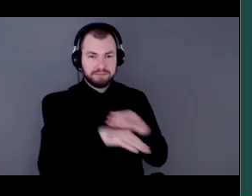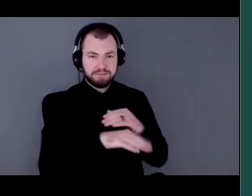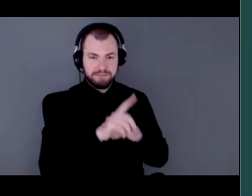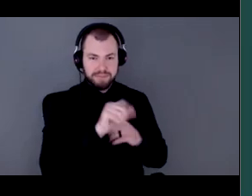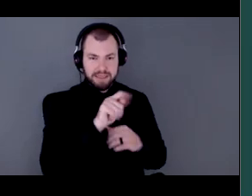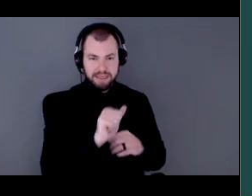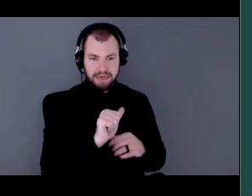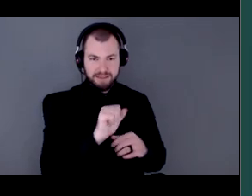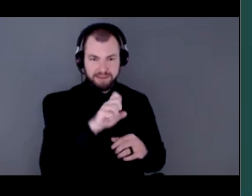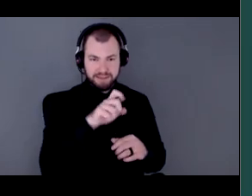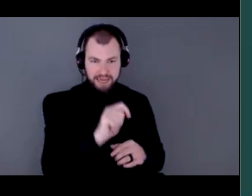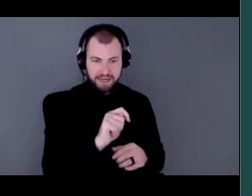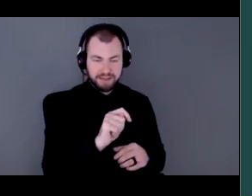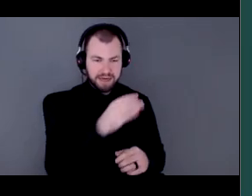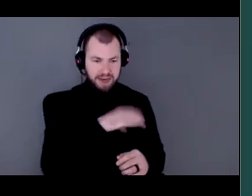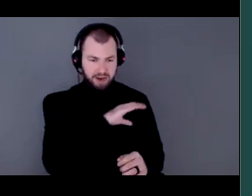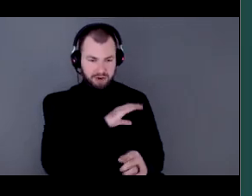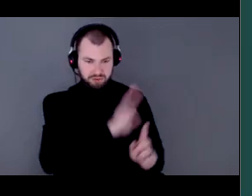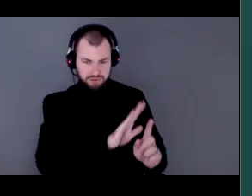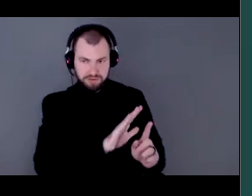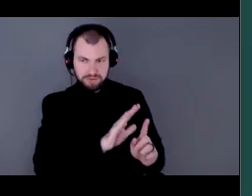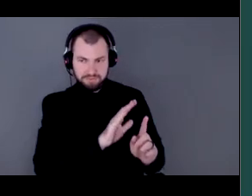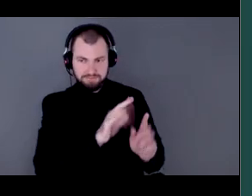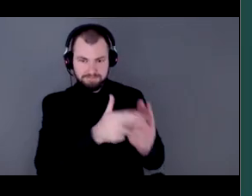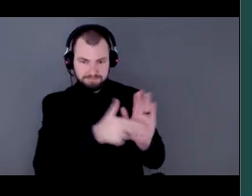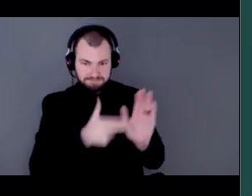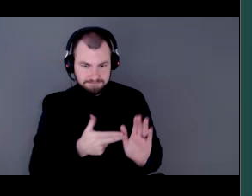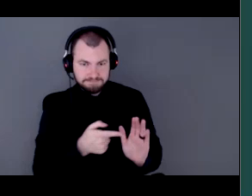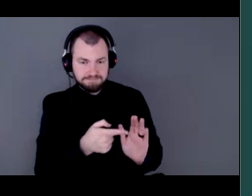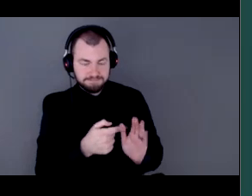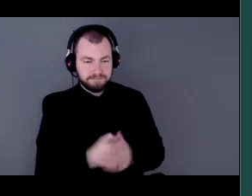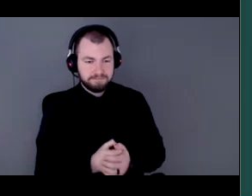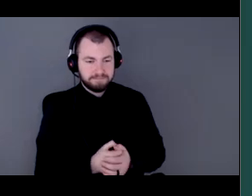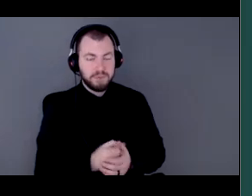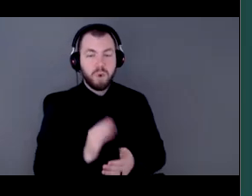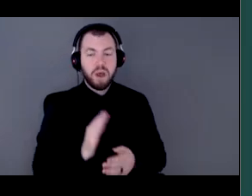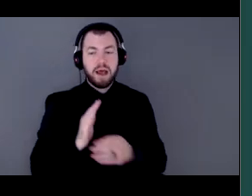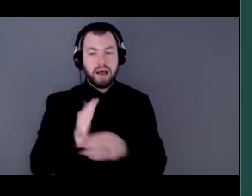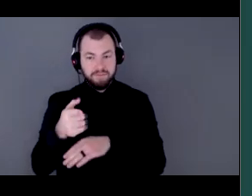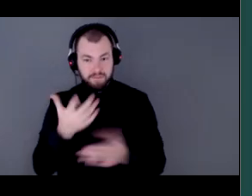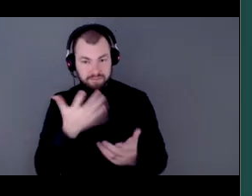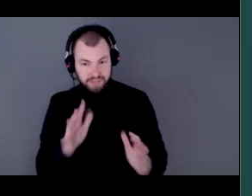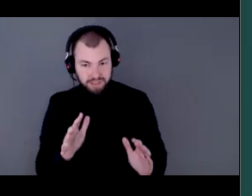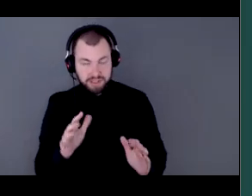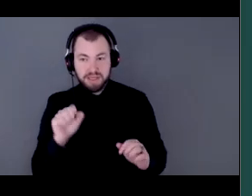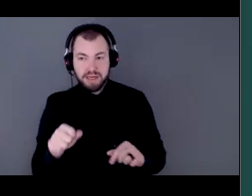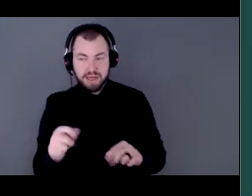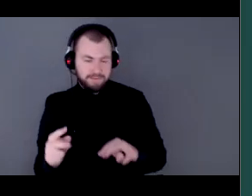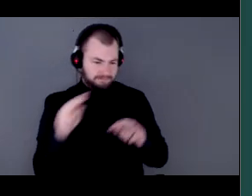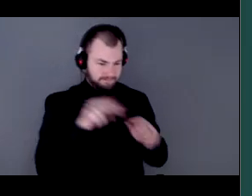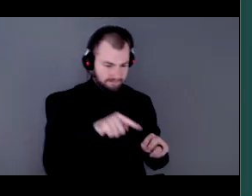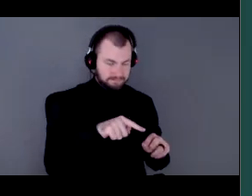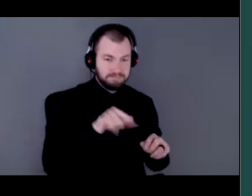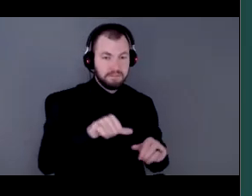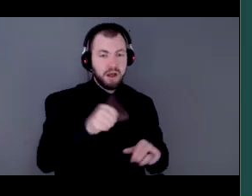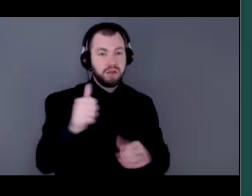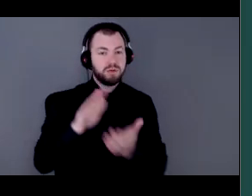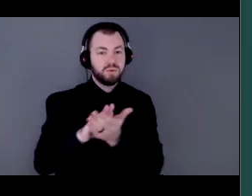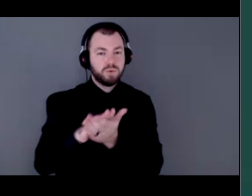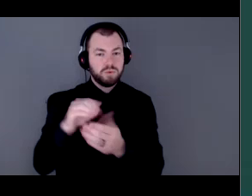stuff. And so they're able to go in afterwards, and they even other schools that are in the program can go in